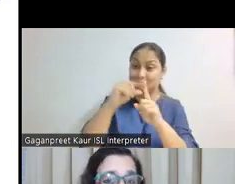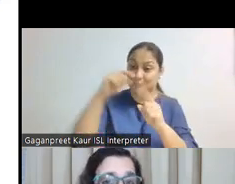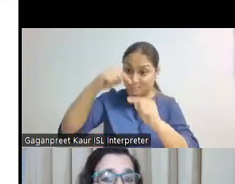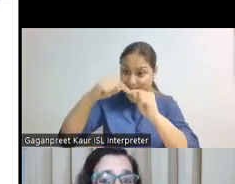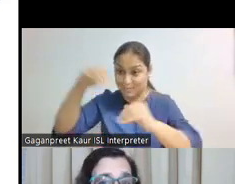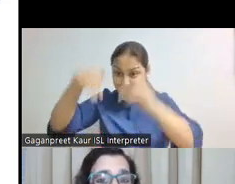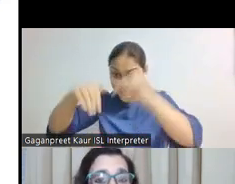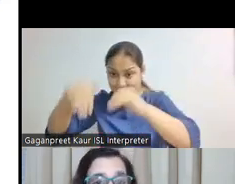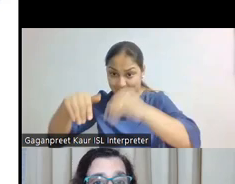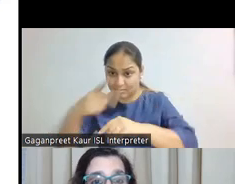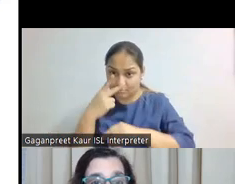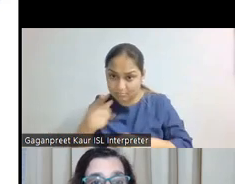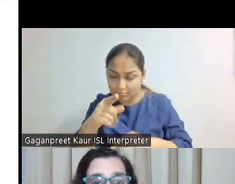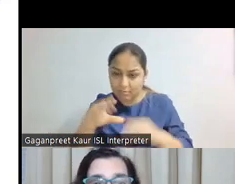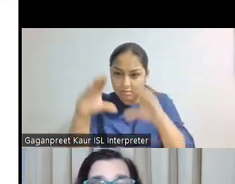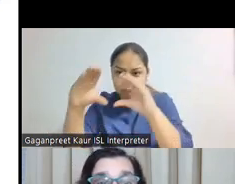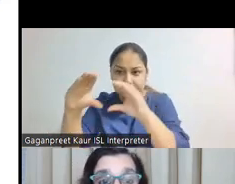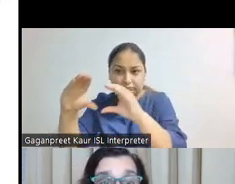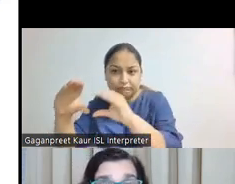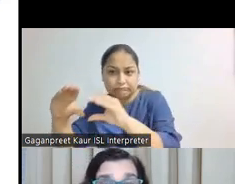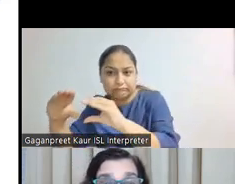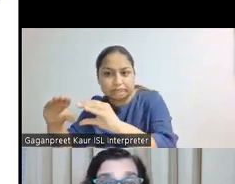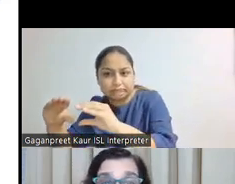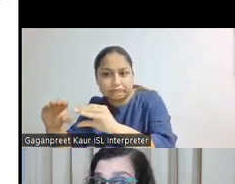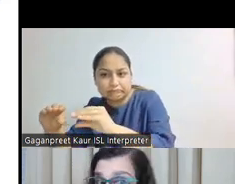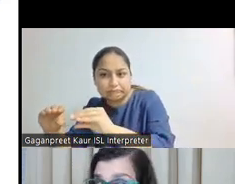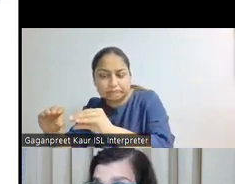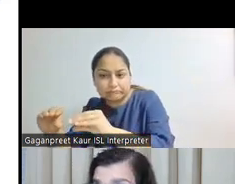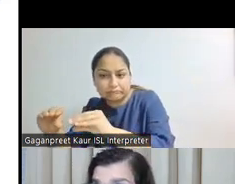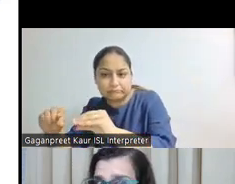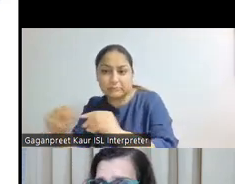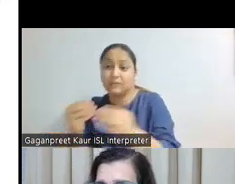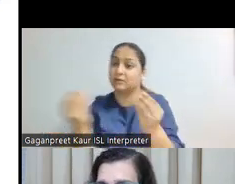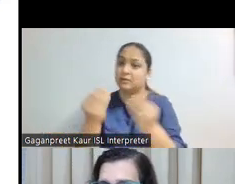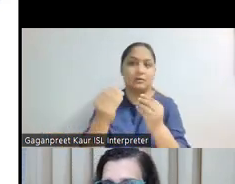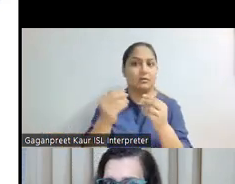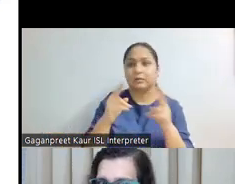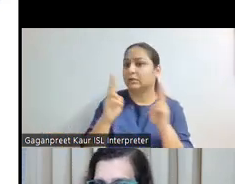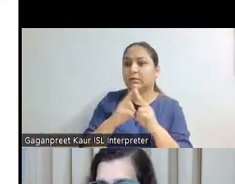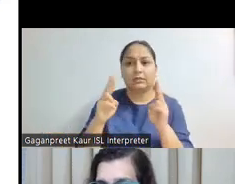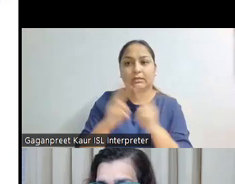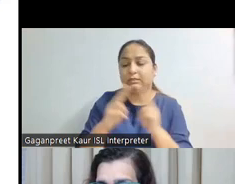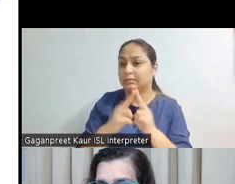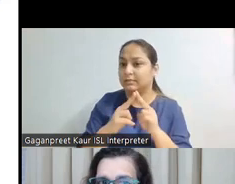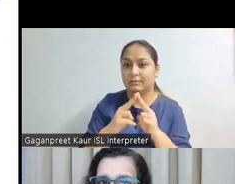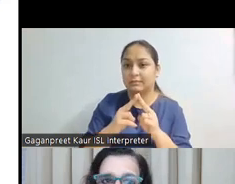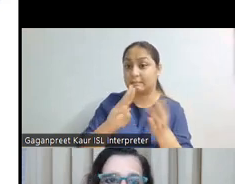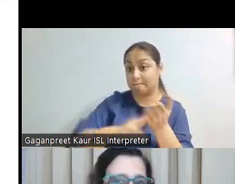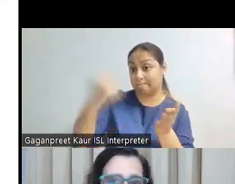the percentage of women goes down. And when you get to be really political, like